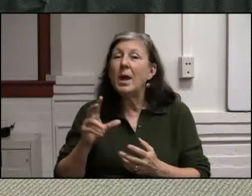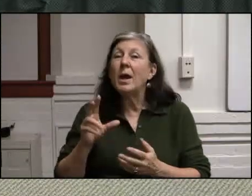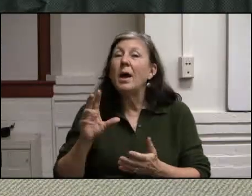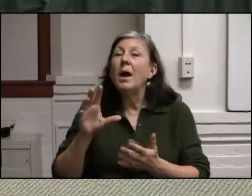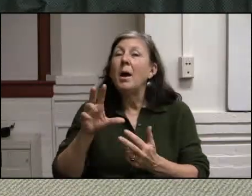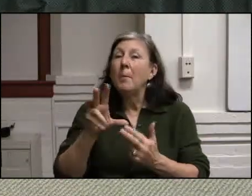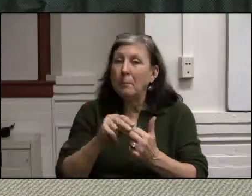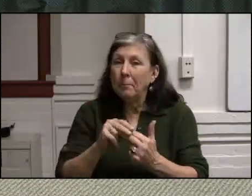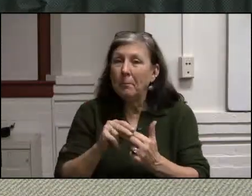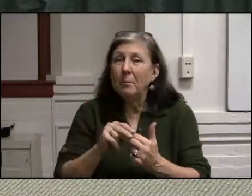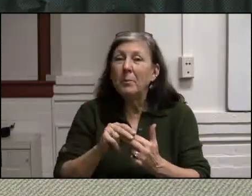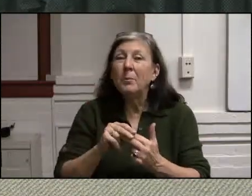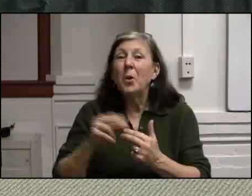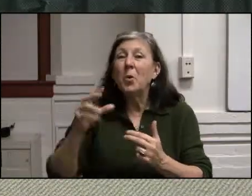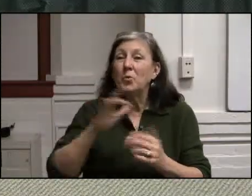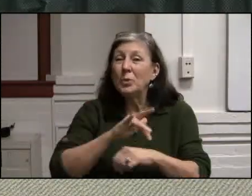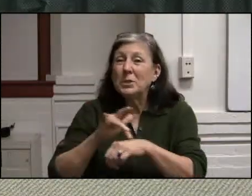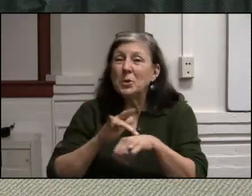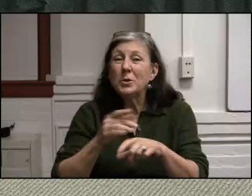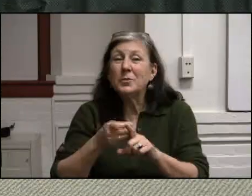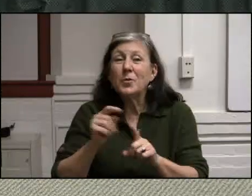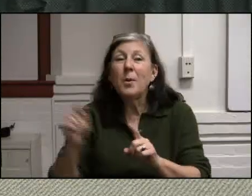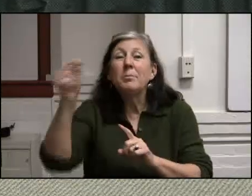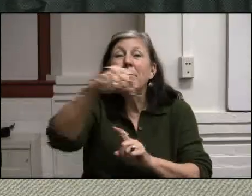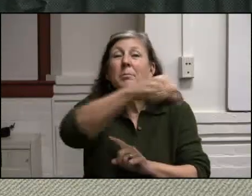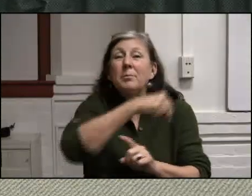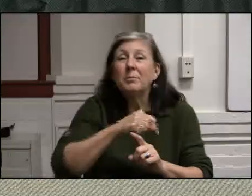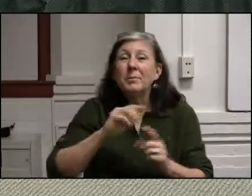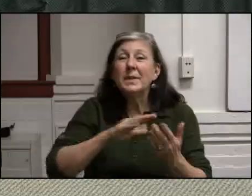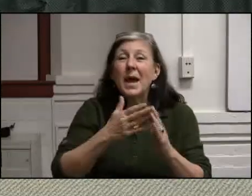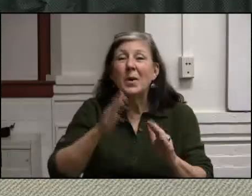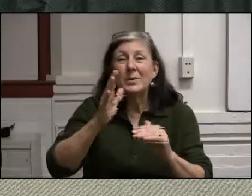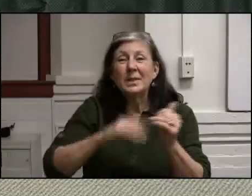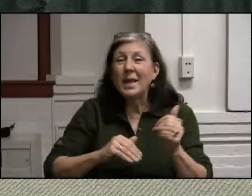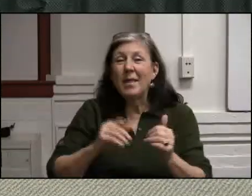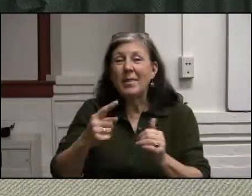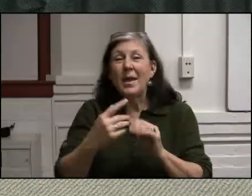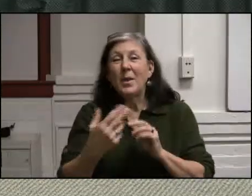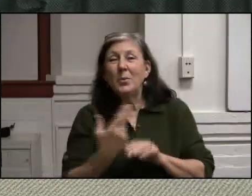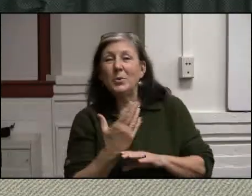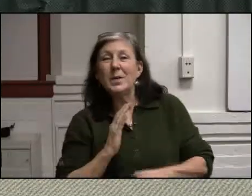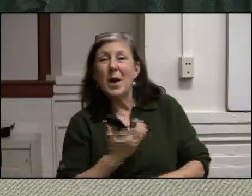resources and the infrastructure that the surrounding towns have rather than the other way around.